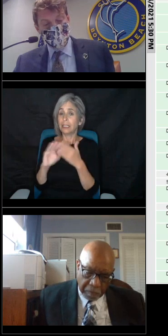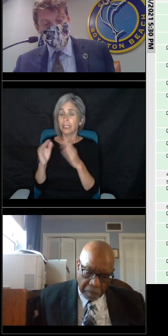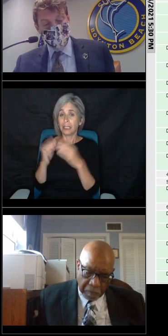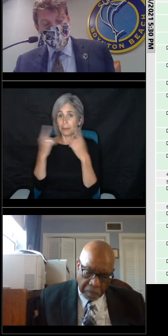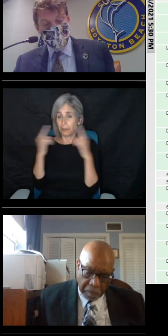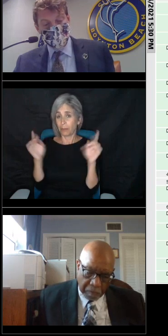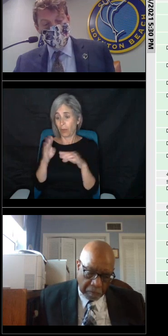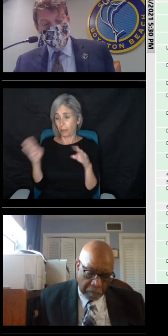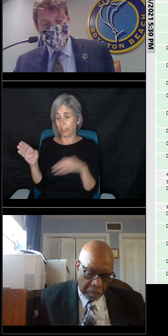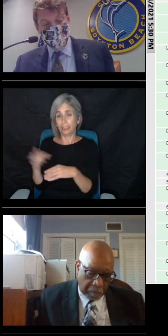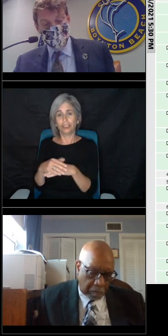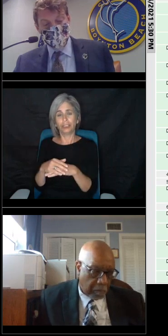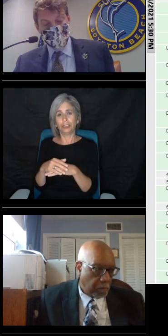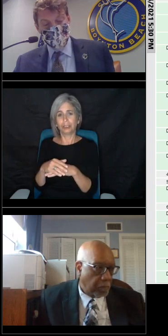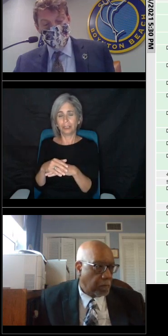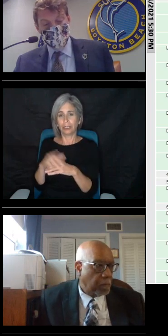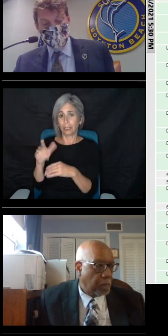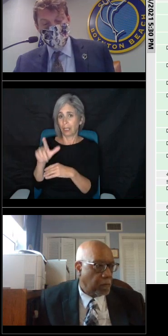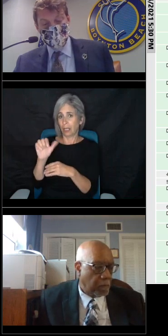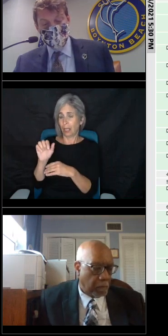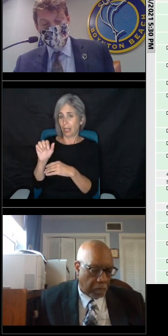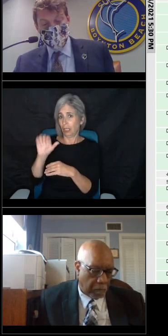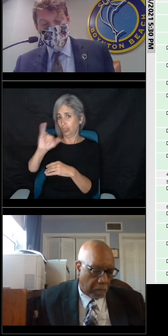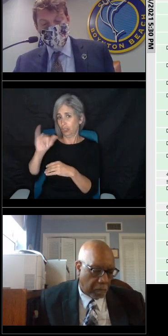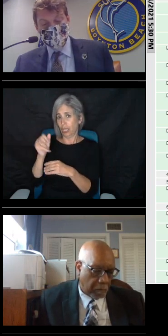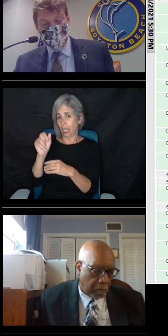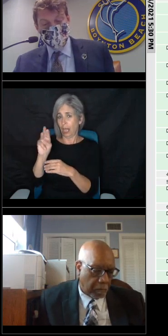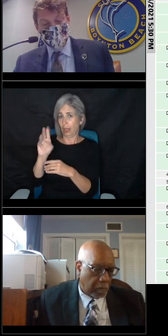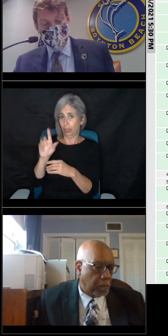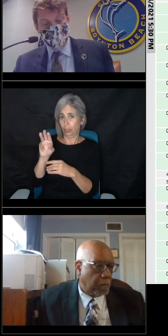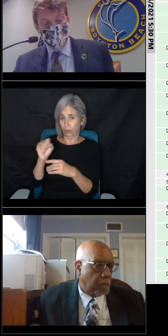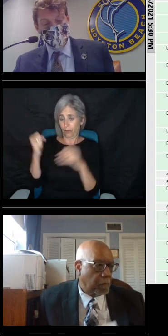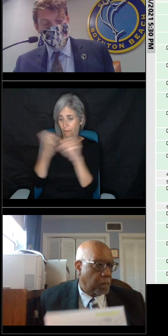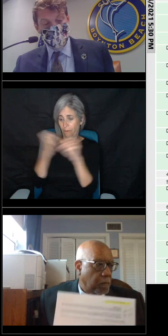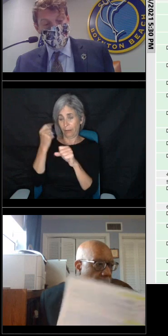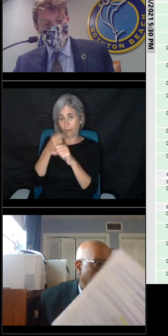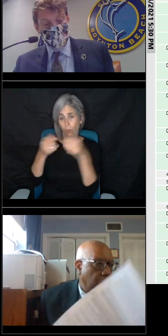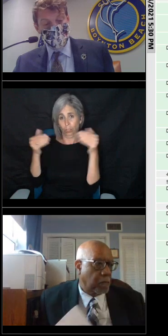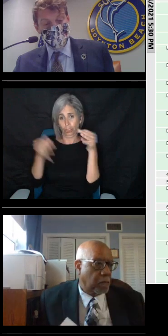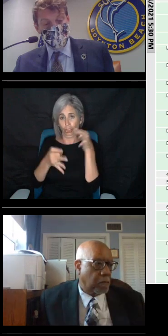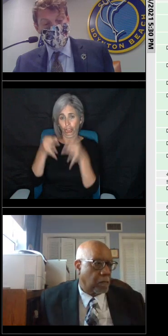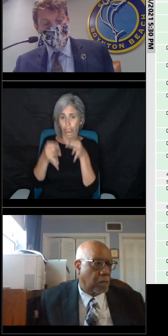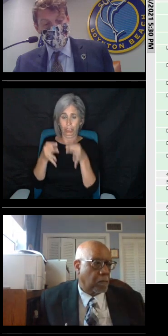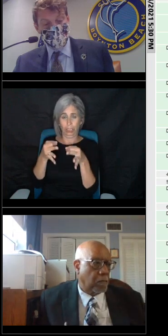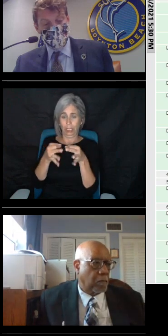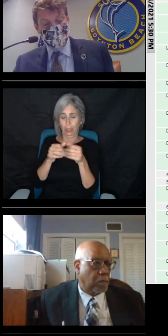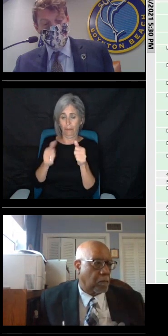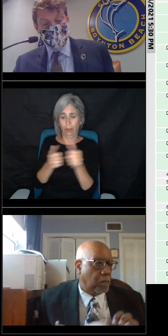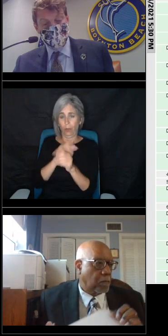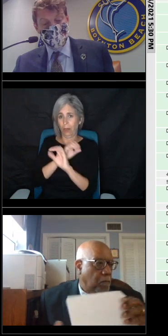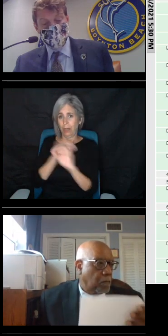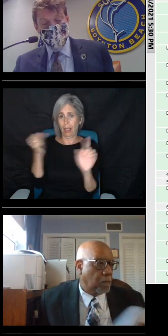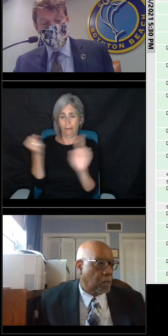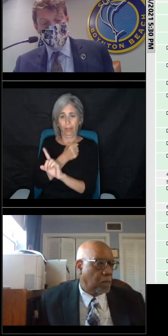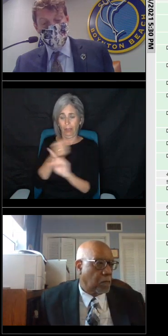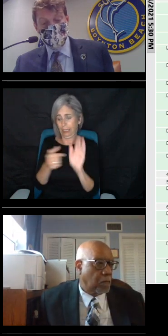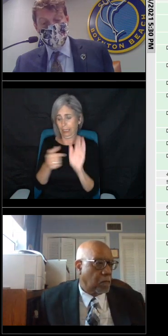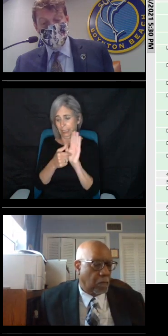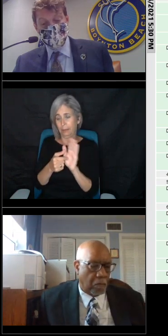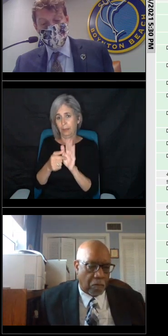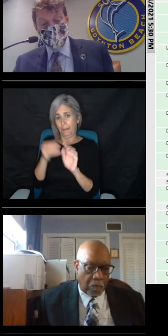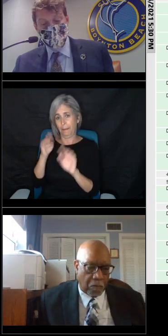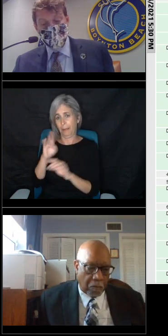Proclamation. Whereas the late Congressman John Lewis spent his entire adult life fighting for justice in our society following the nonviolence example set by Dr.